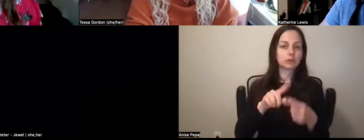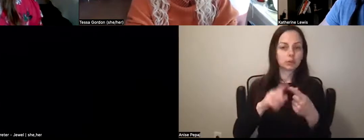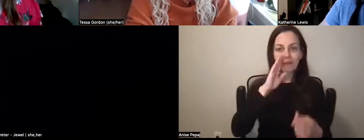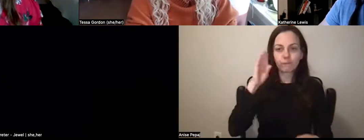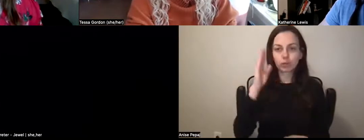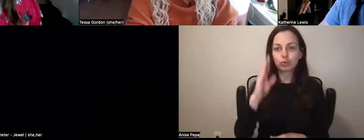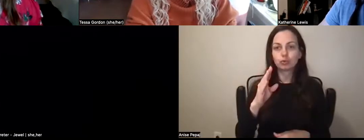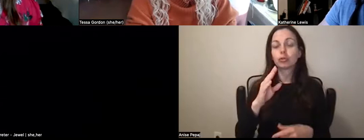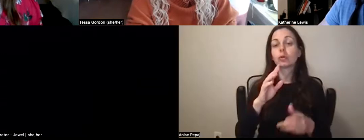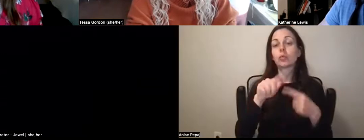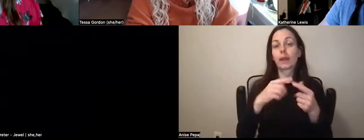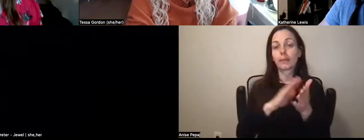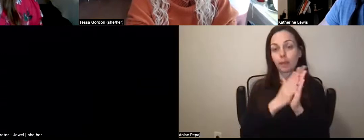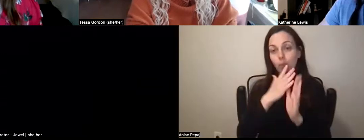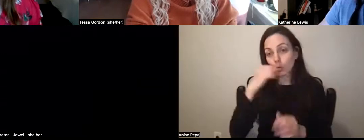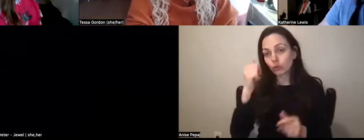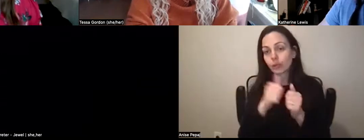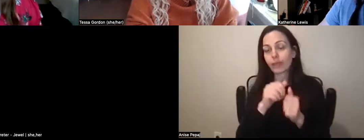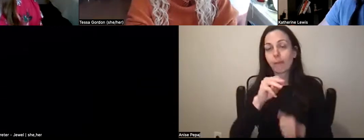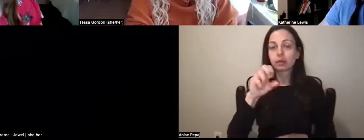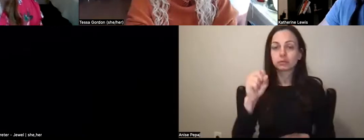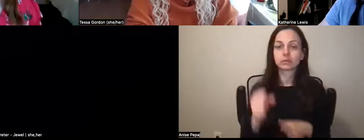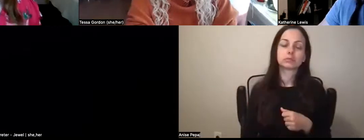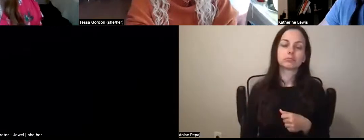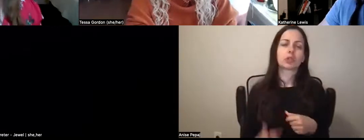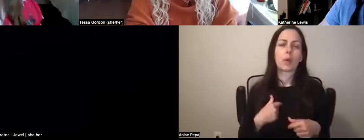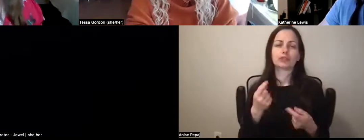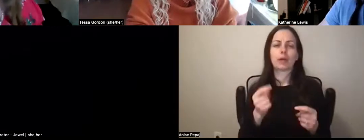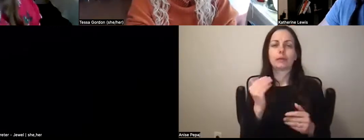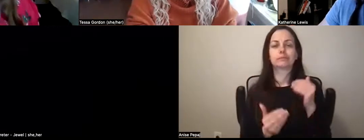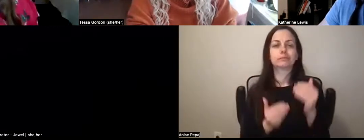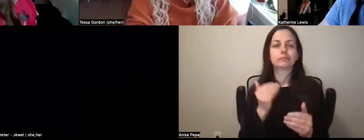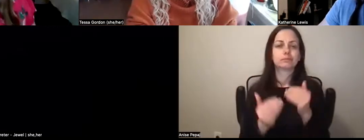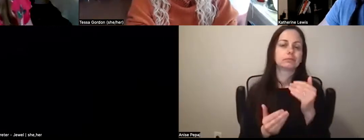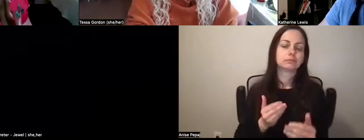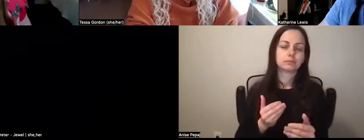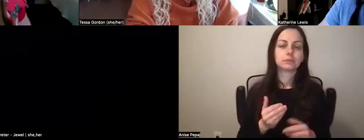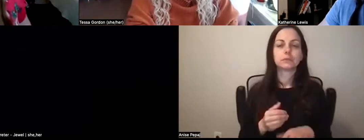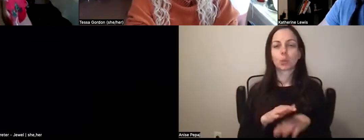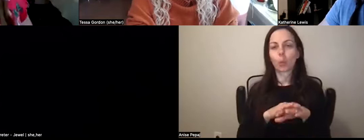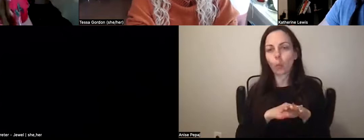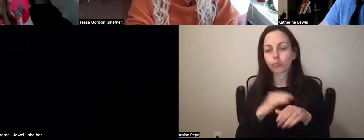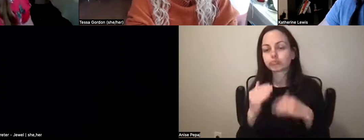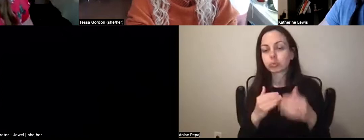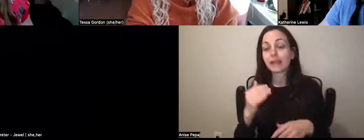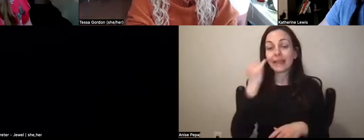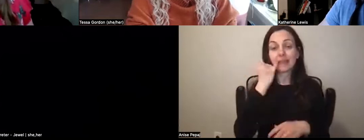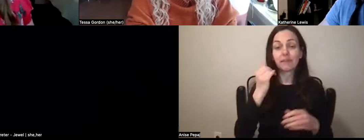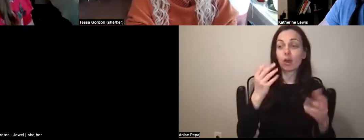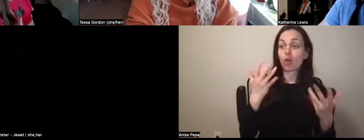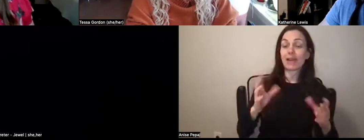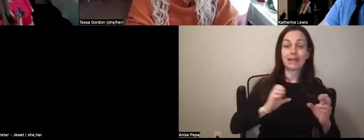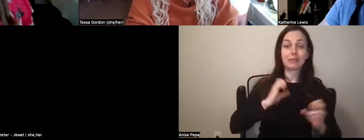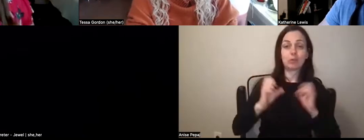with MS. So I try to pace myself, and days where I'm already kind of emotionally spent, if it's at work or